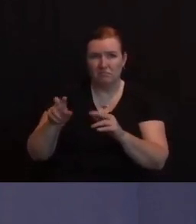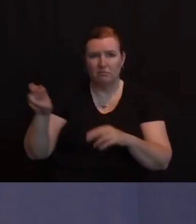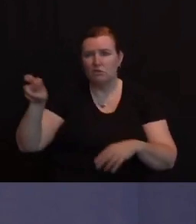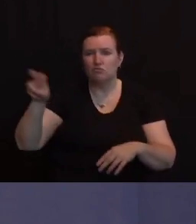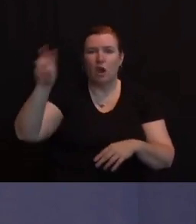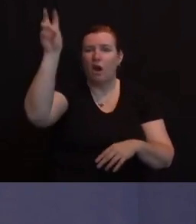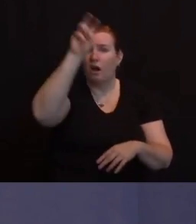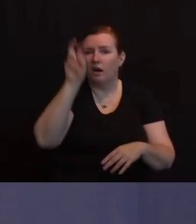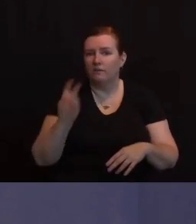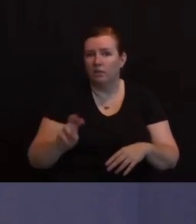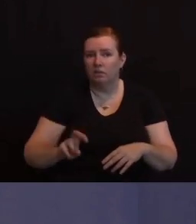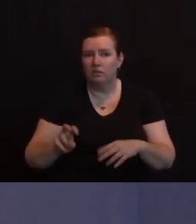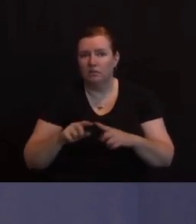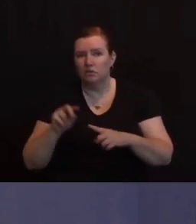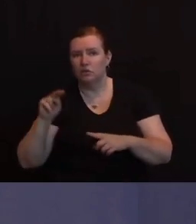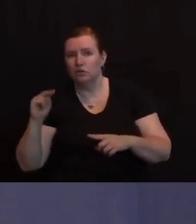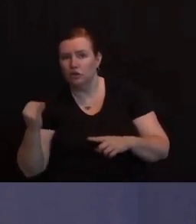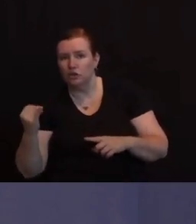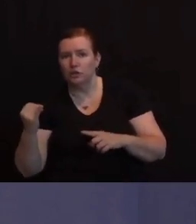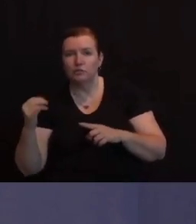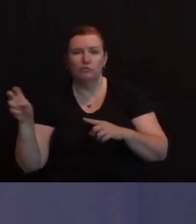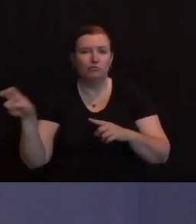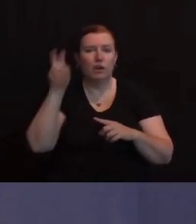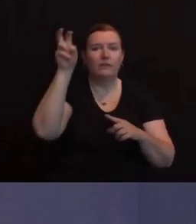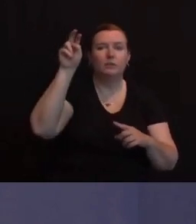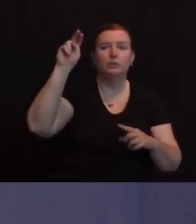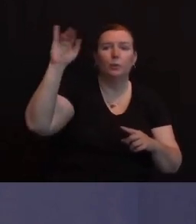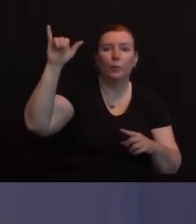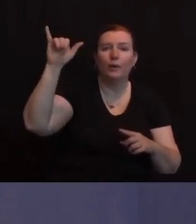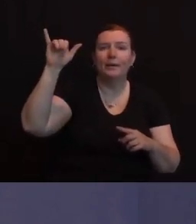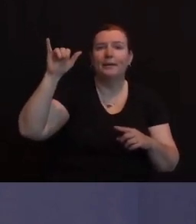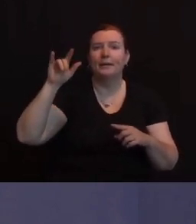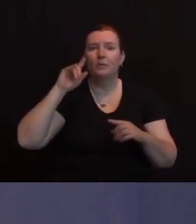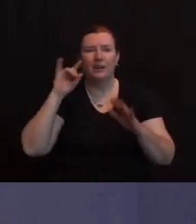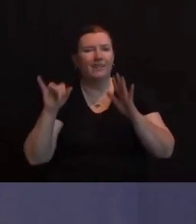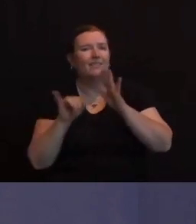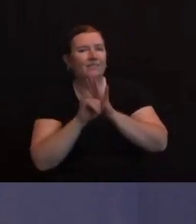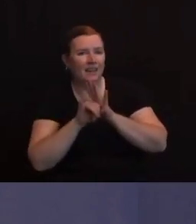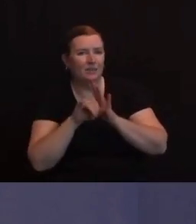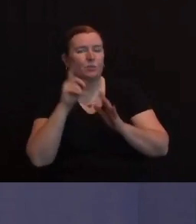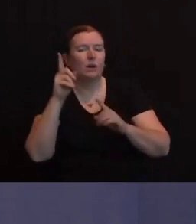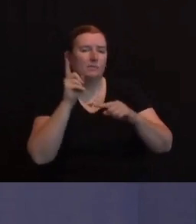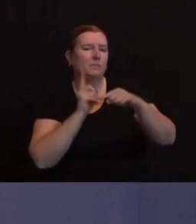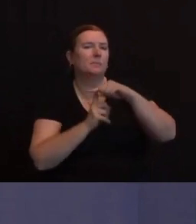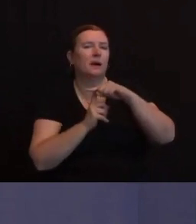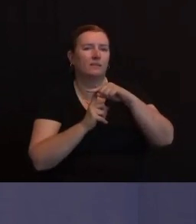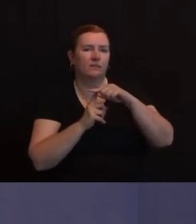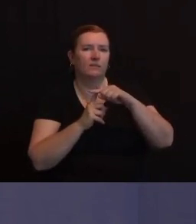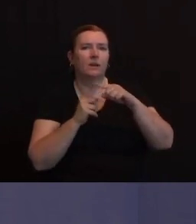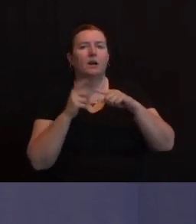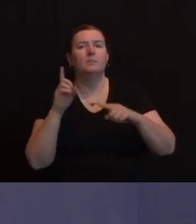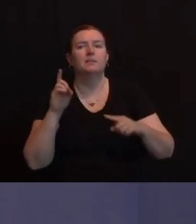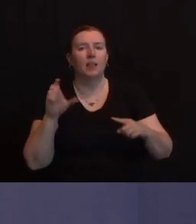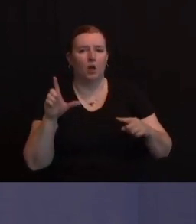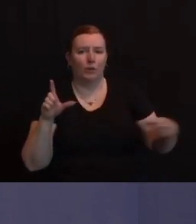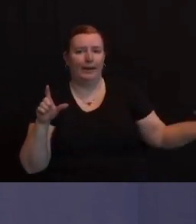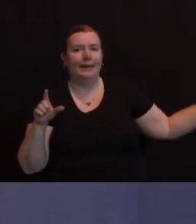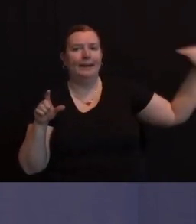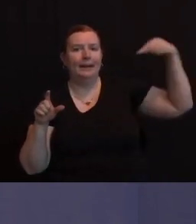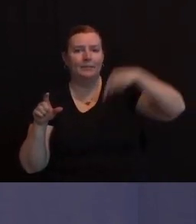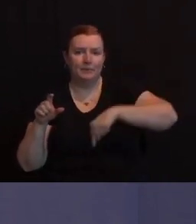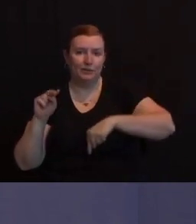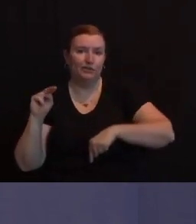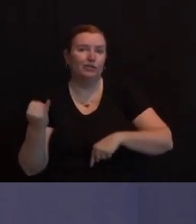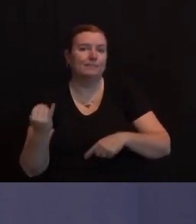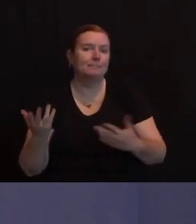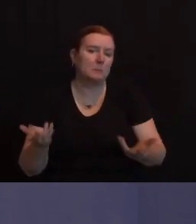We did identify in New Jersey one case from travel from Delaware.